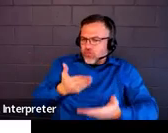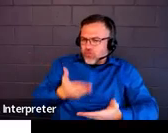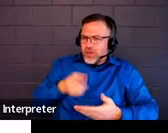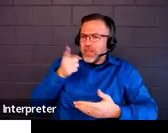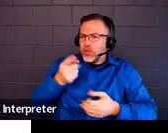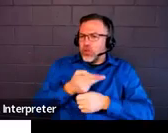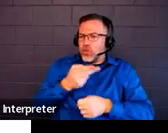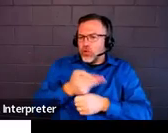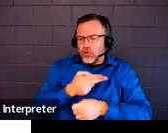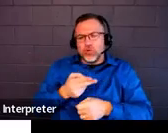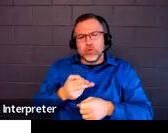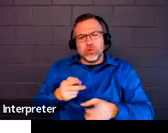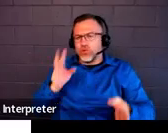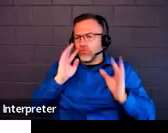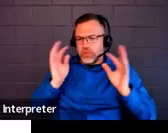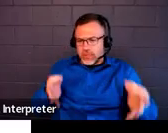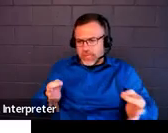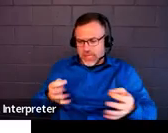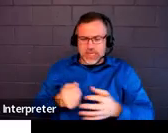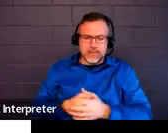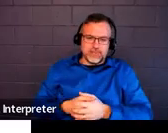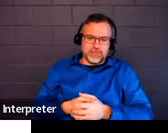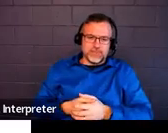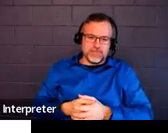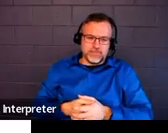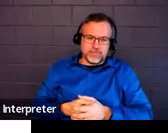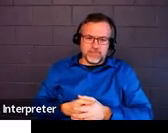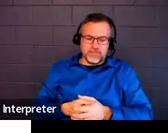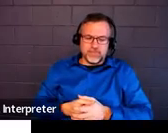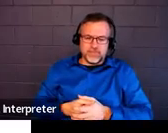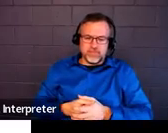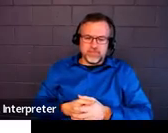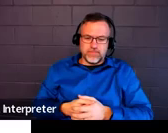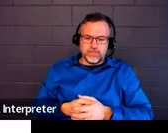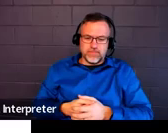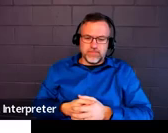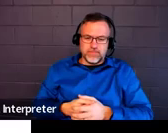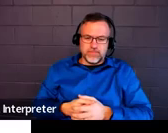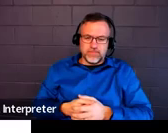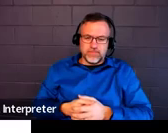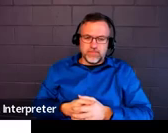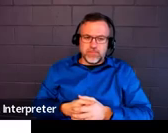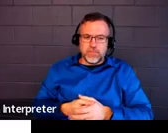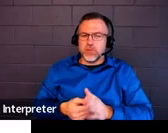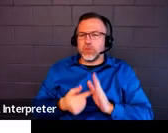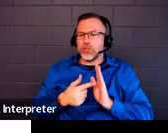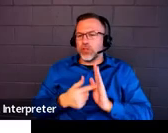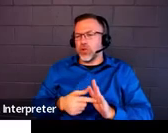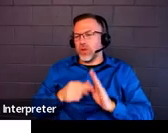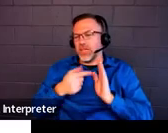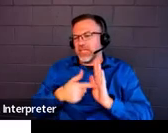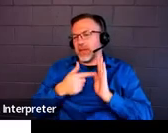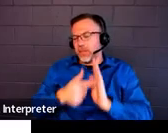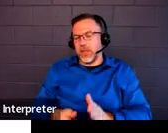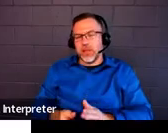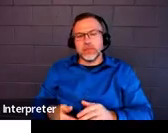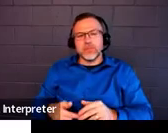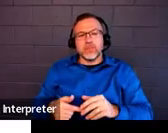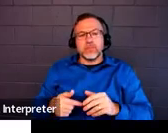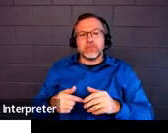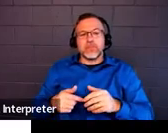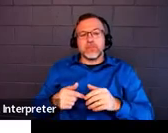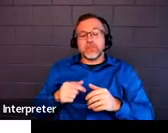that decision to qualify the child. So we have an example. So here's just an example of the